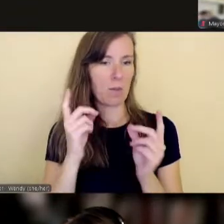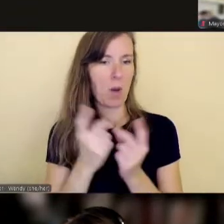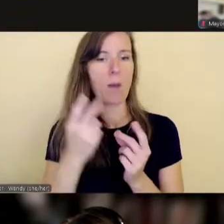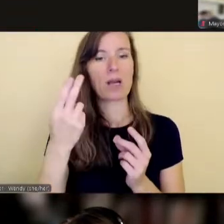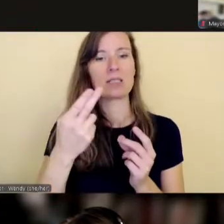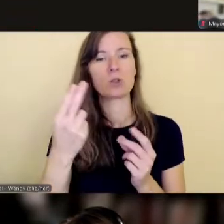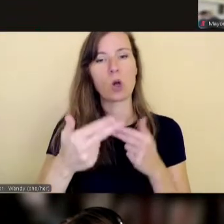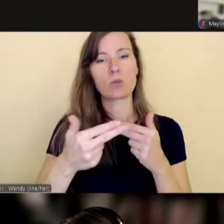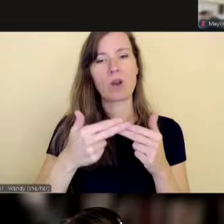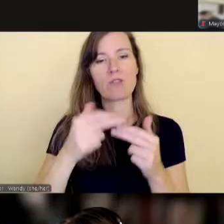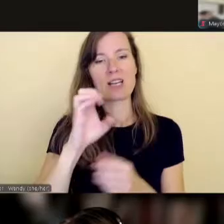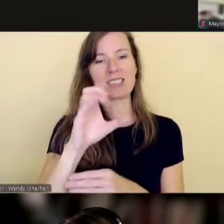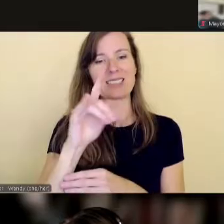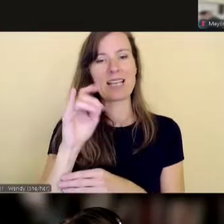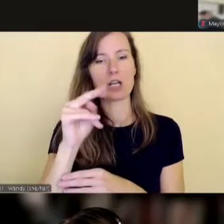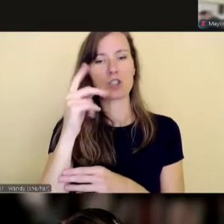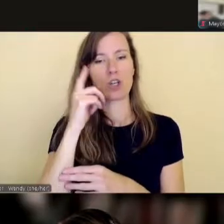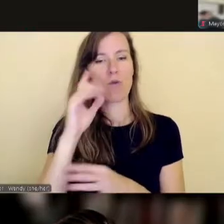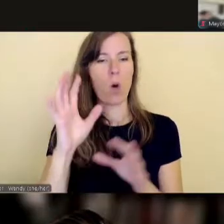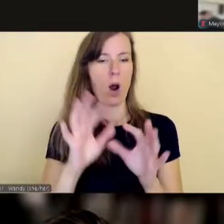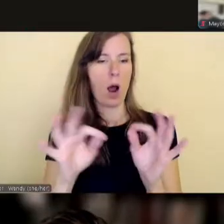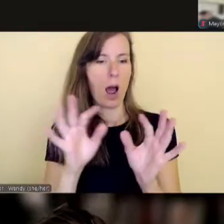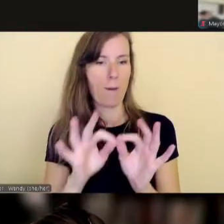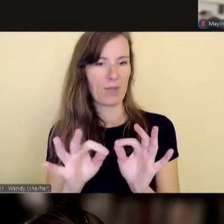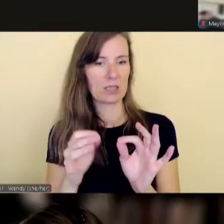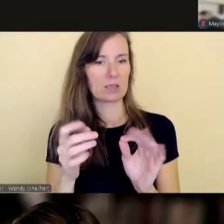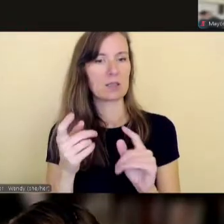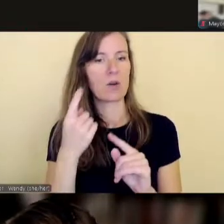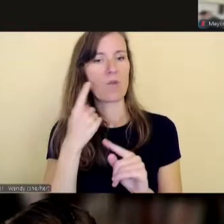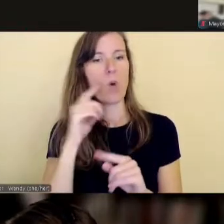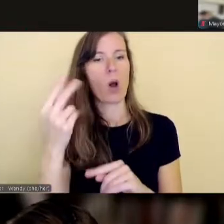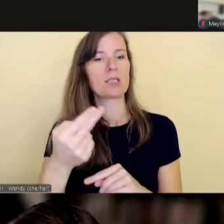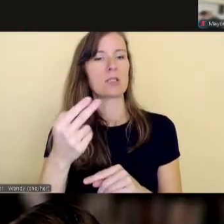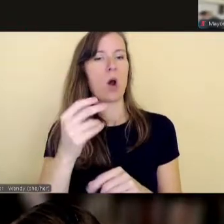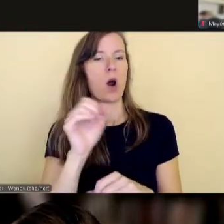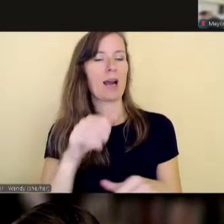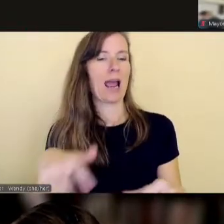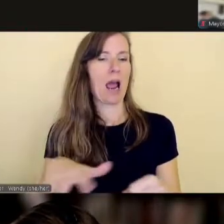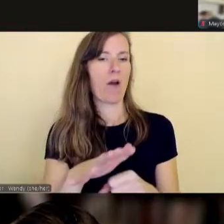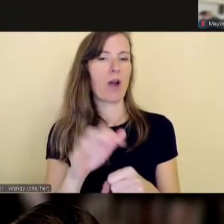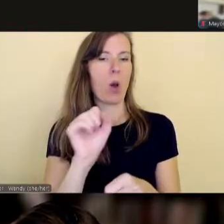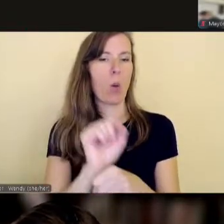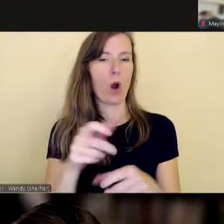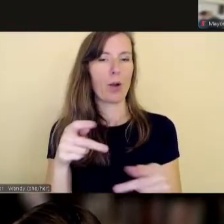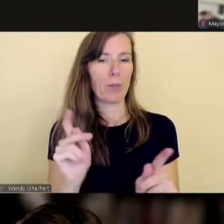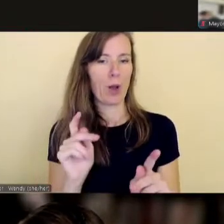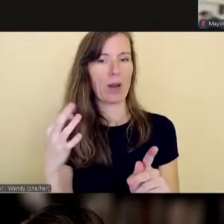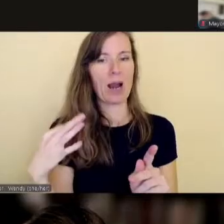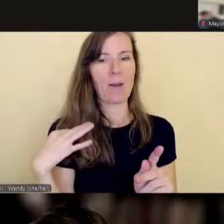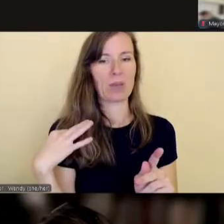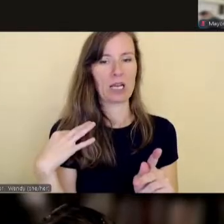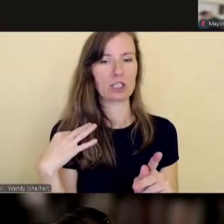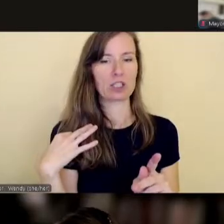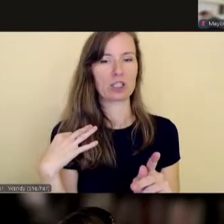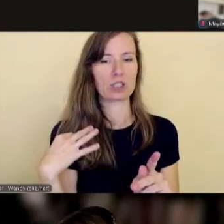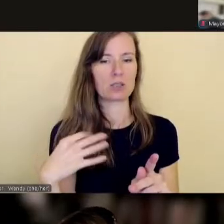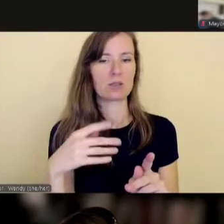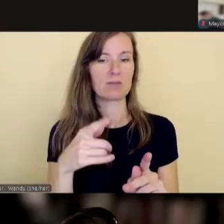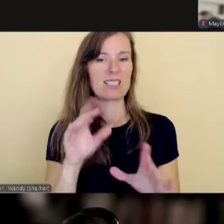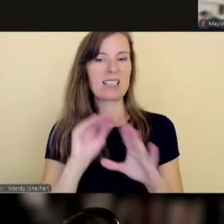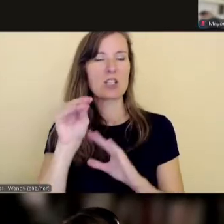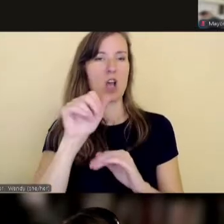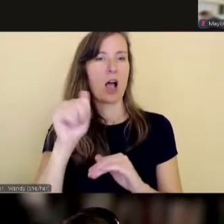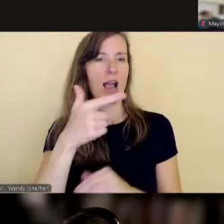permit application. The applicant is installing a geothermal HVAC unit at their house adjacent to Mount Hope, an historic